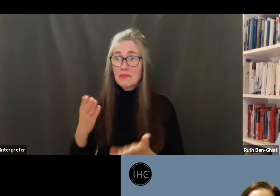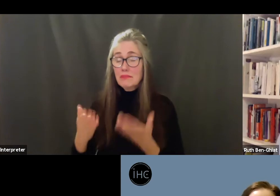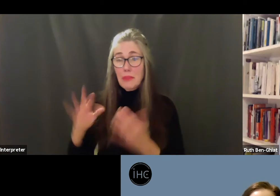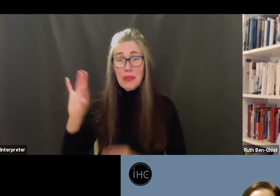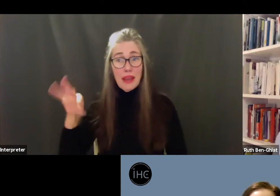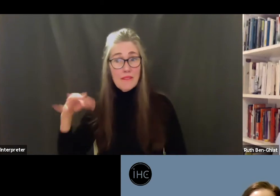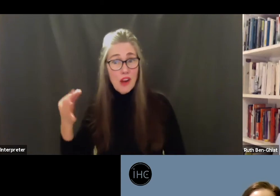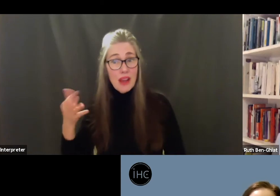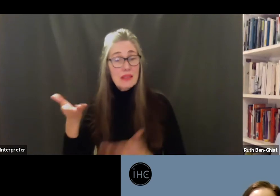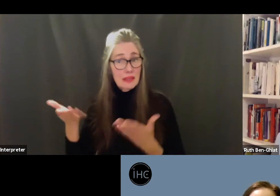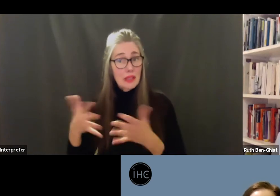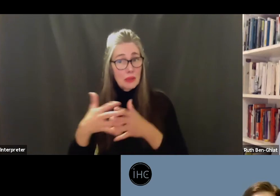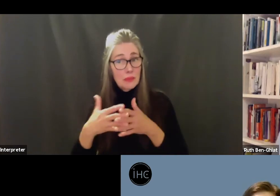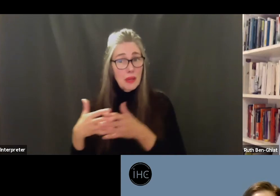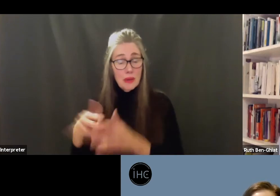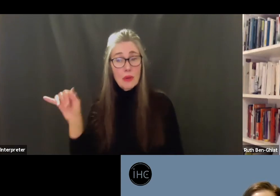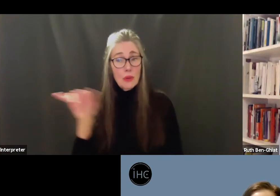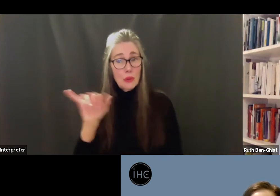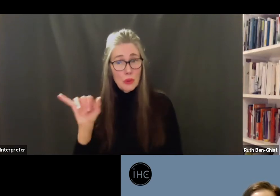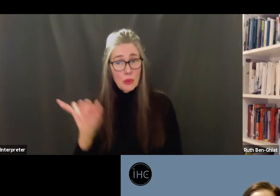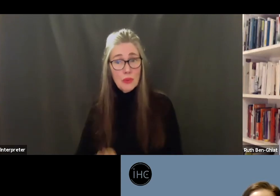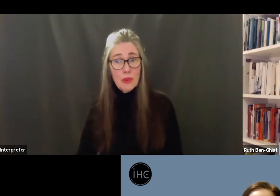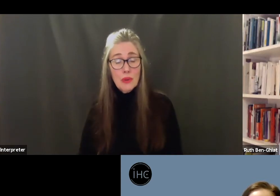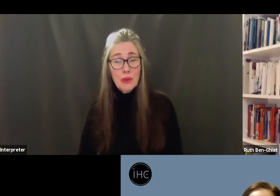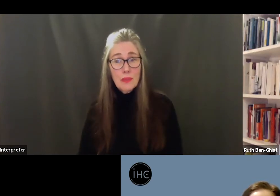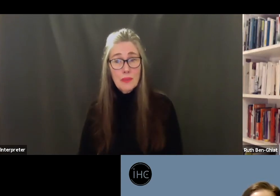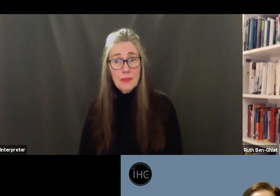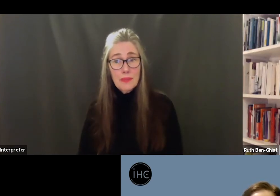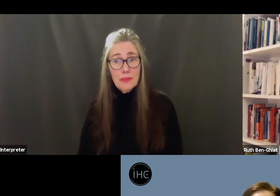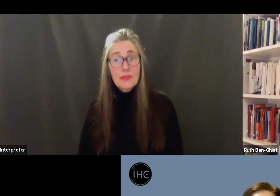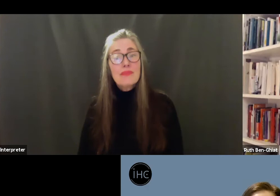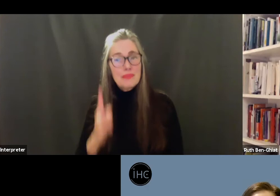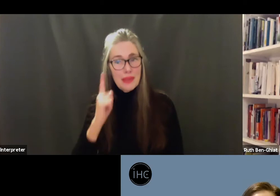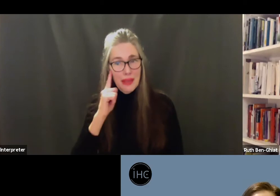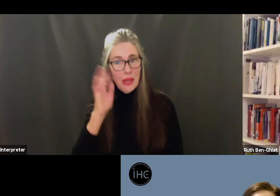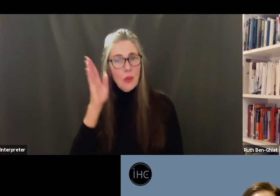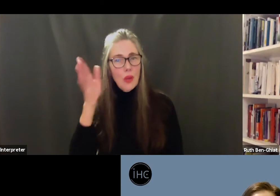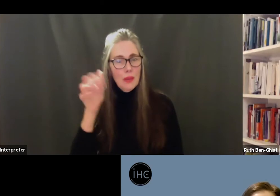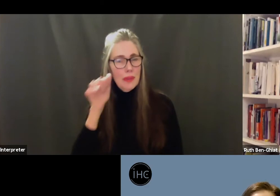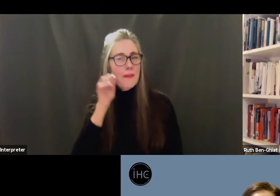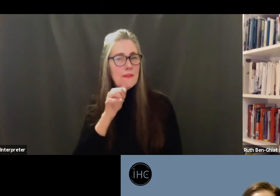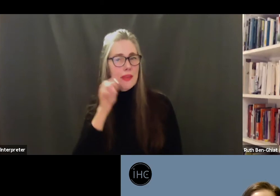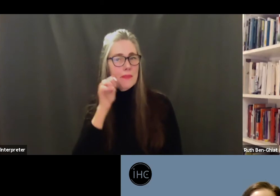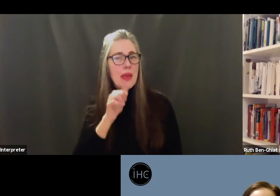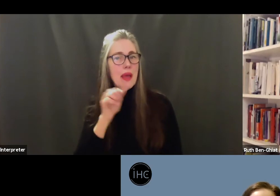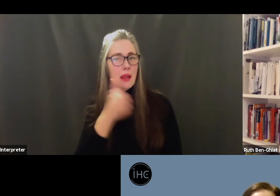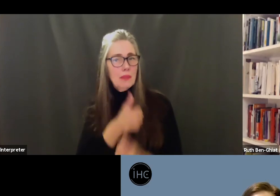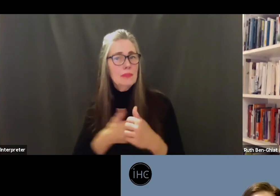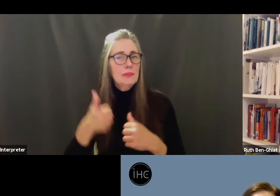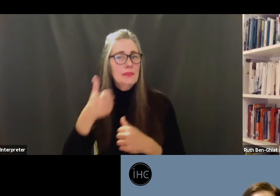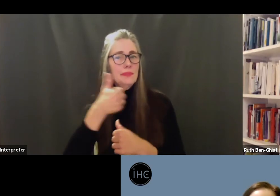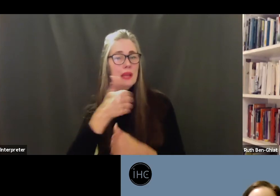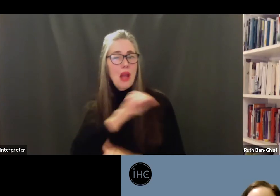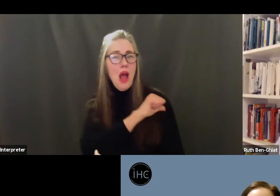also in our country, in America. And so I do think that there will be a female-led authoritarian state in the